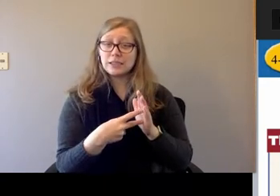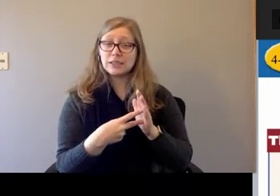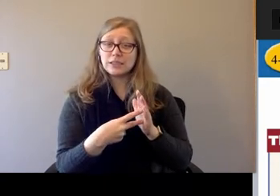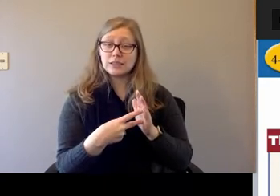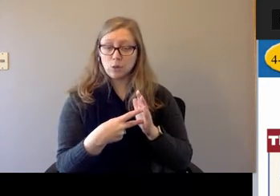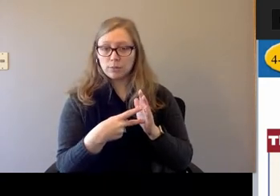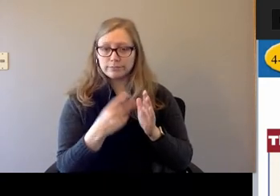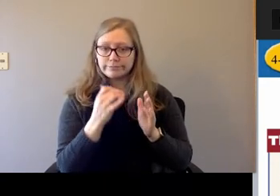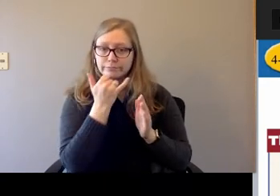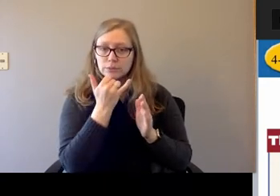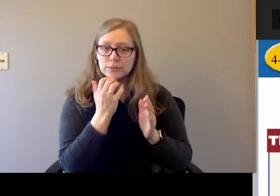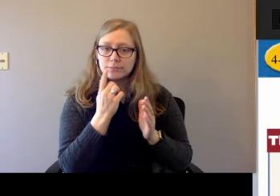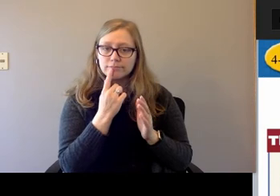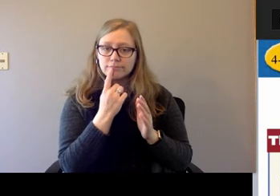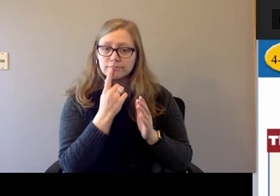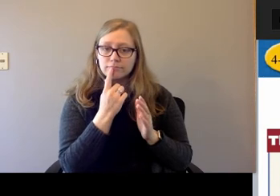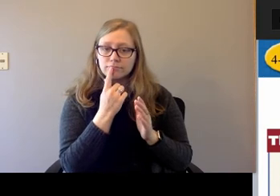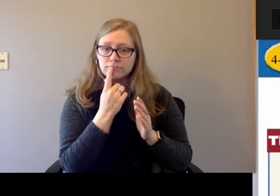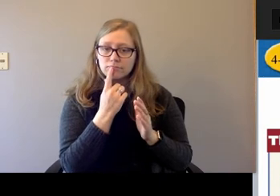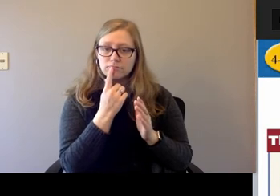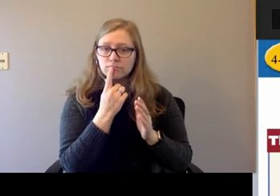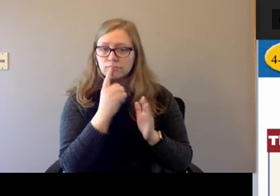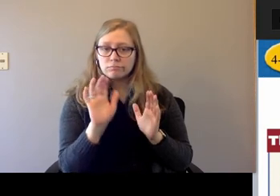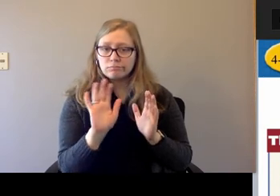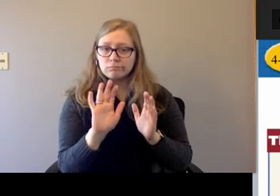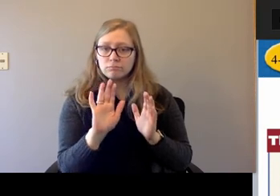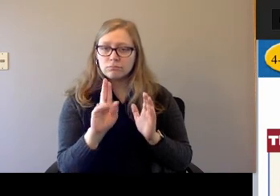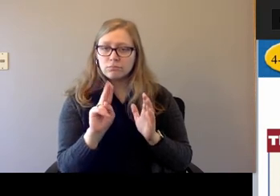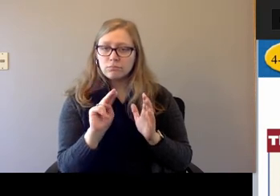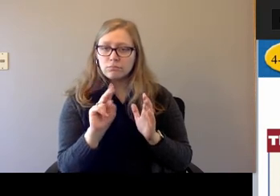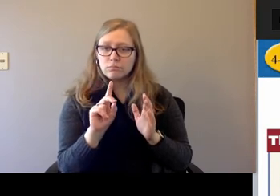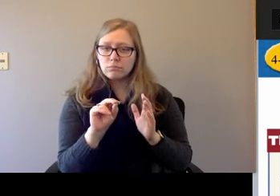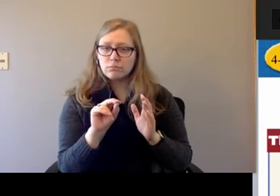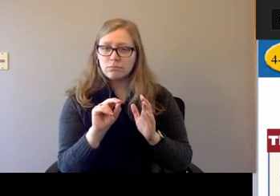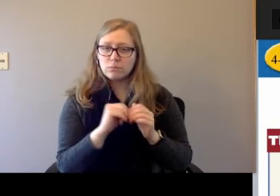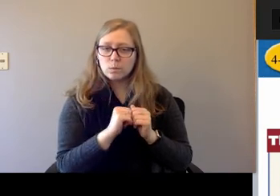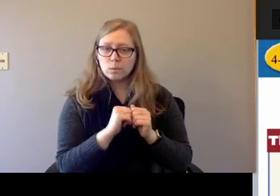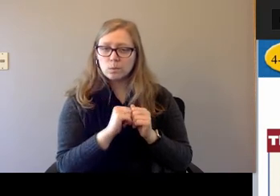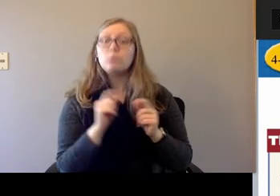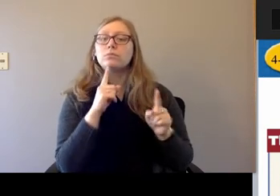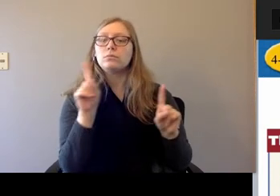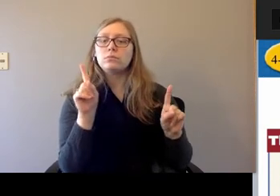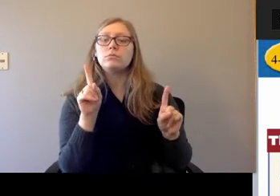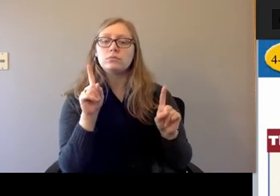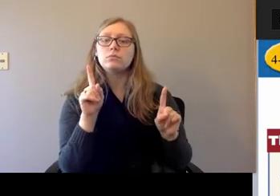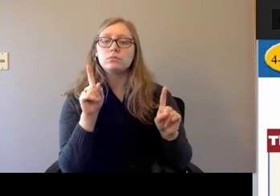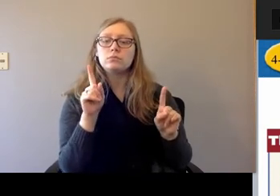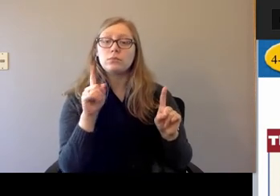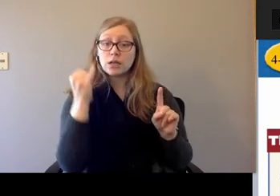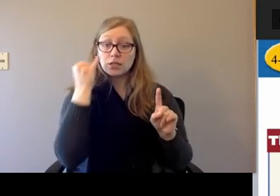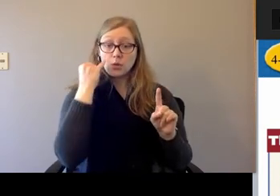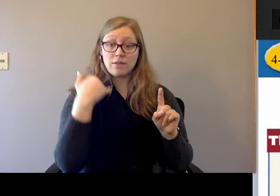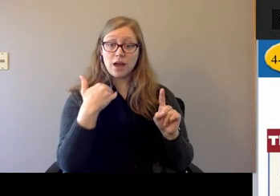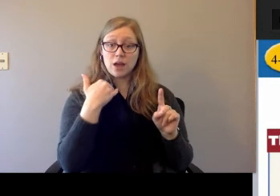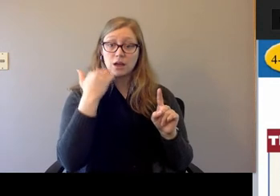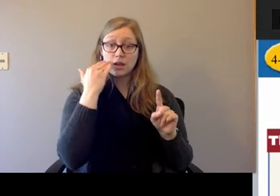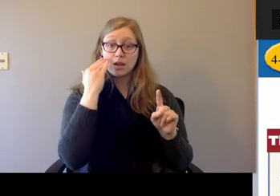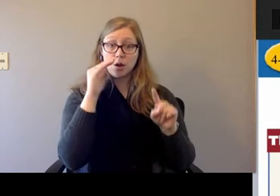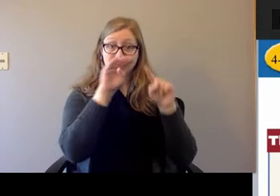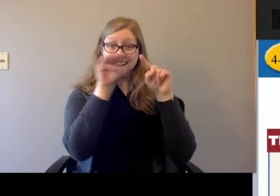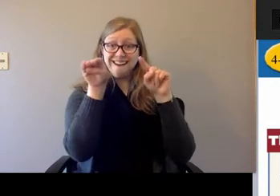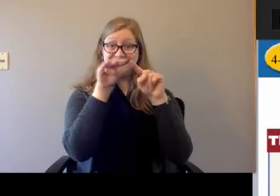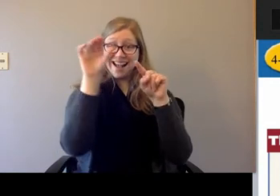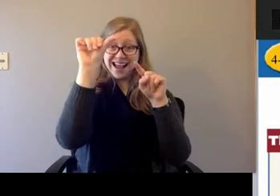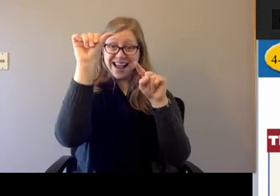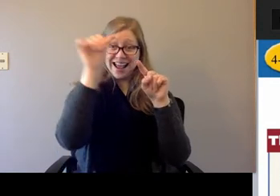oops, I'm going to undo this. There we go. So if I know that a side and that h